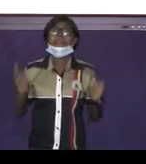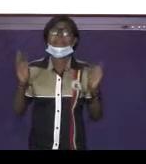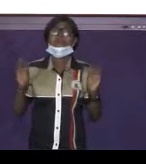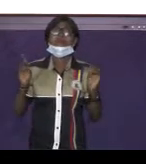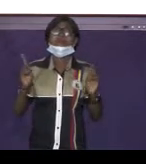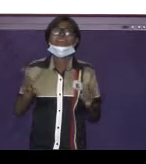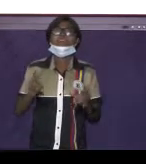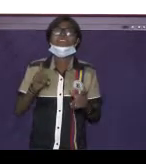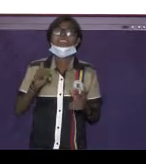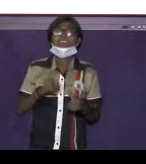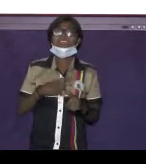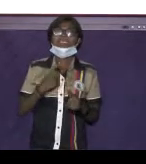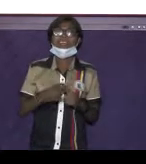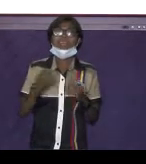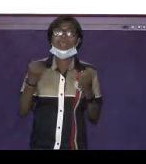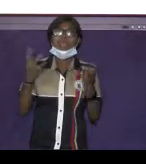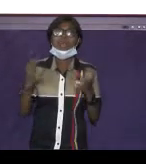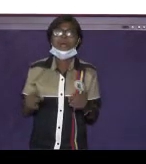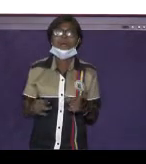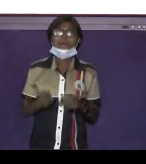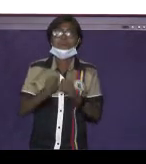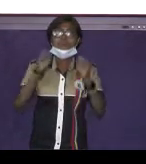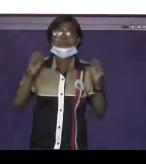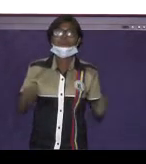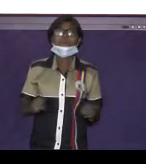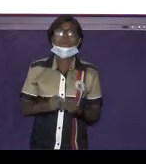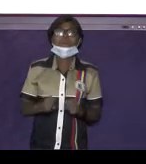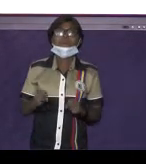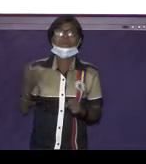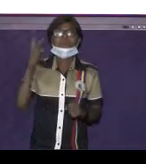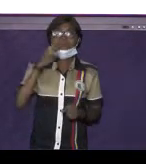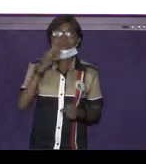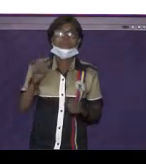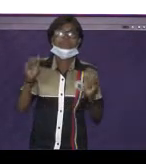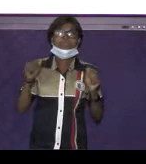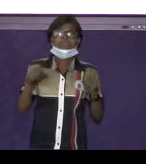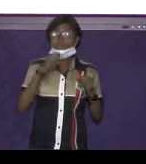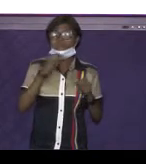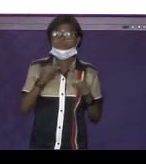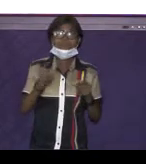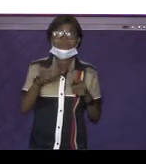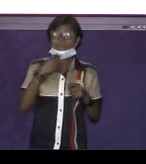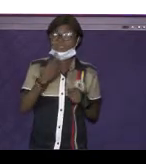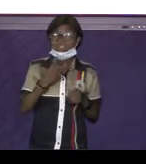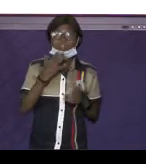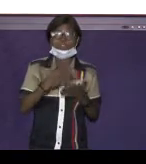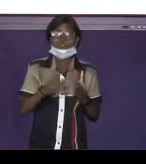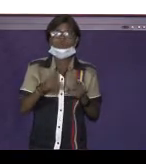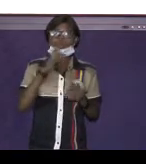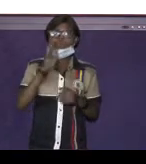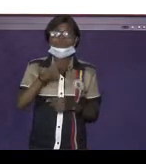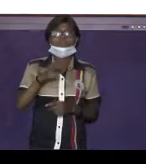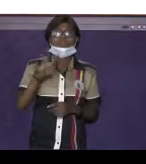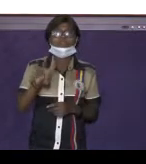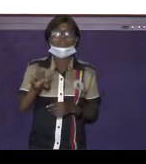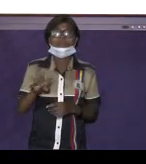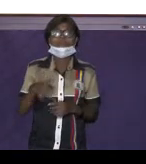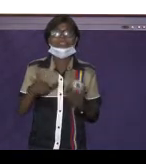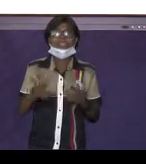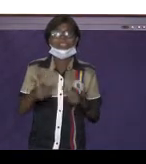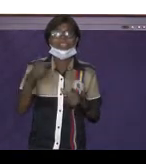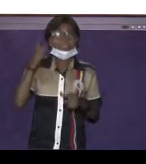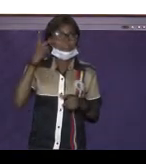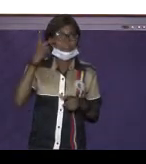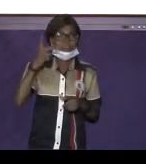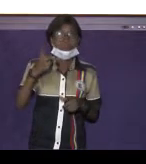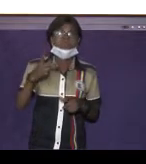Alrighty then. How many squares were you able to see in there? Somebody said 16. Somebody said 24. Well, let's just